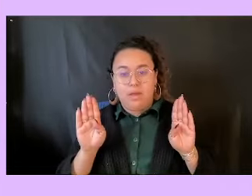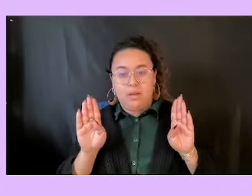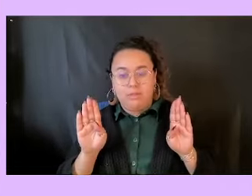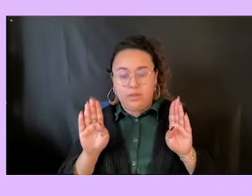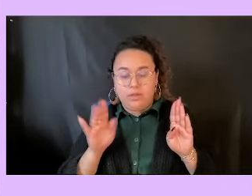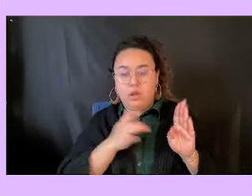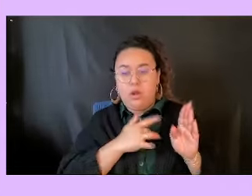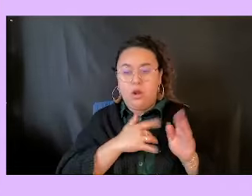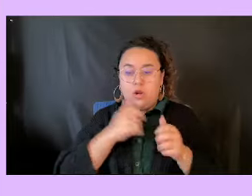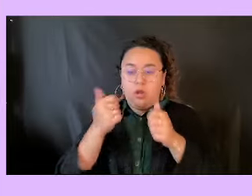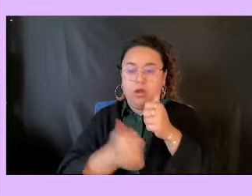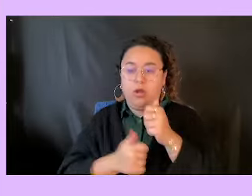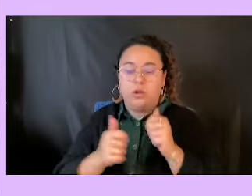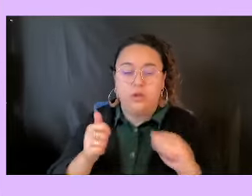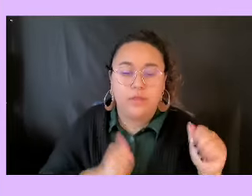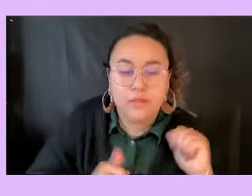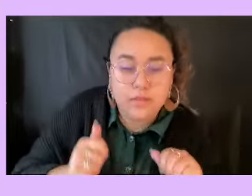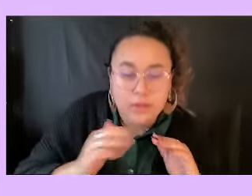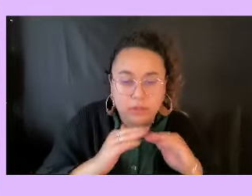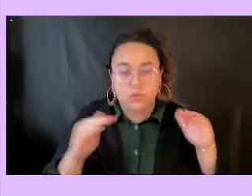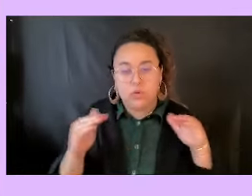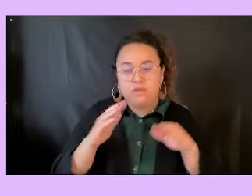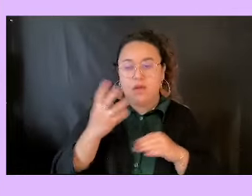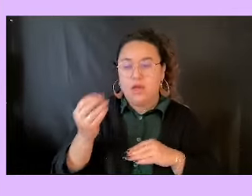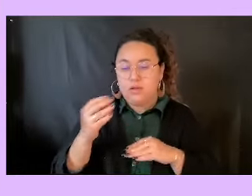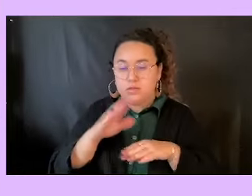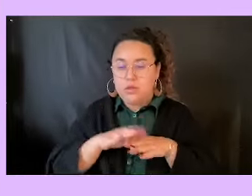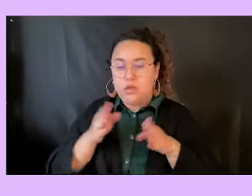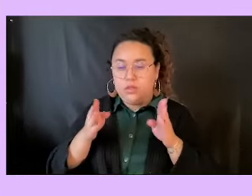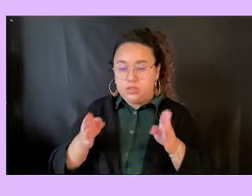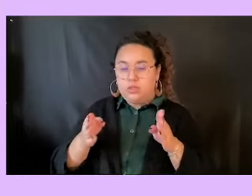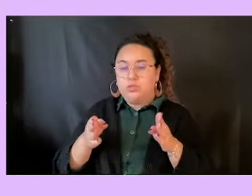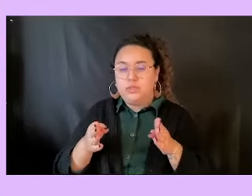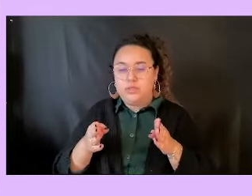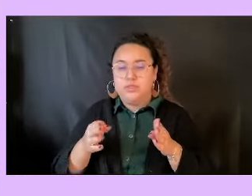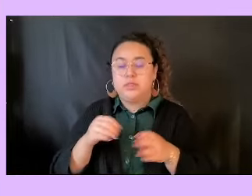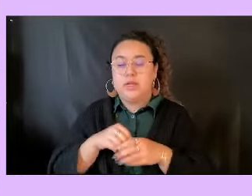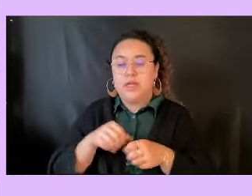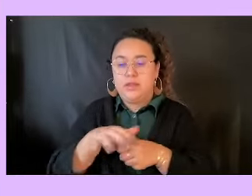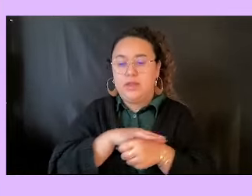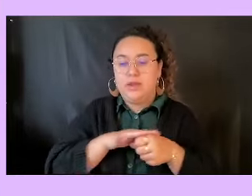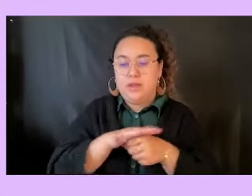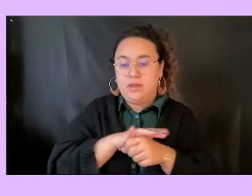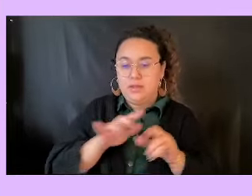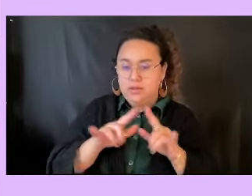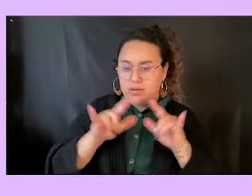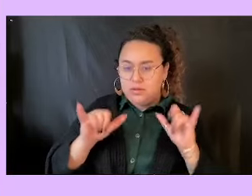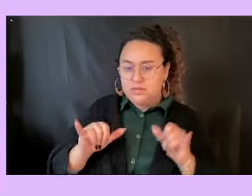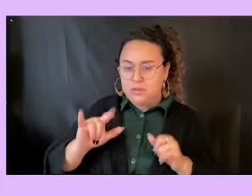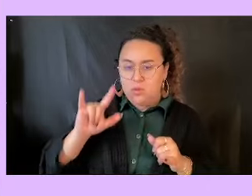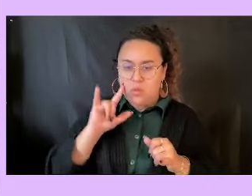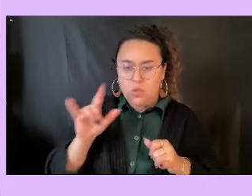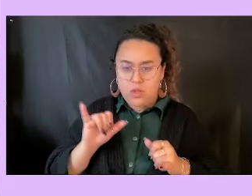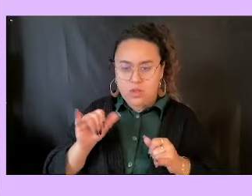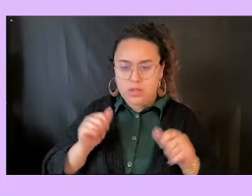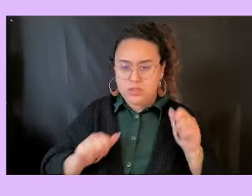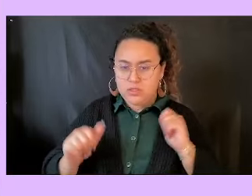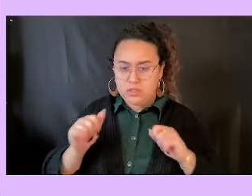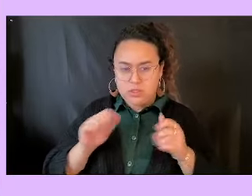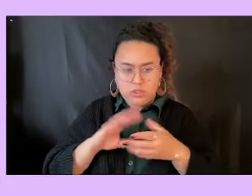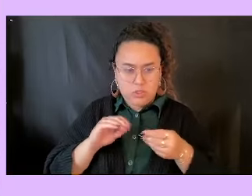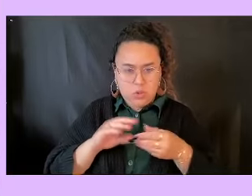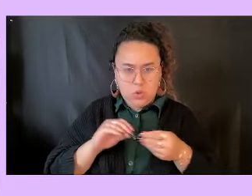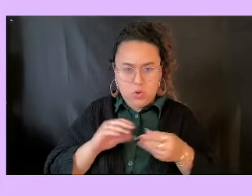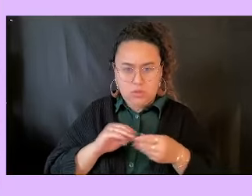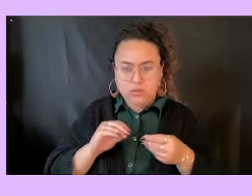roof, outside, on the streets, in the neighborhoods, and at the same time, what are stories? What is new work in this context?